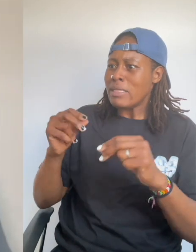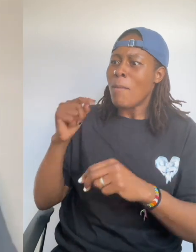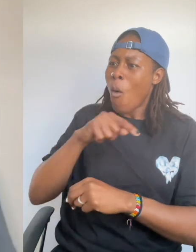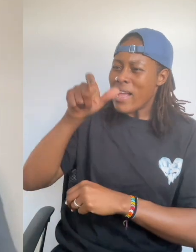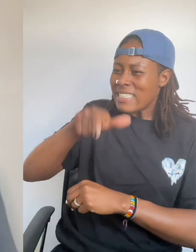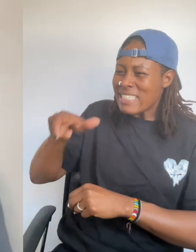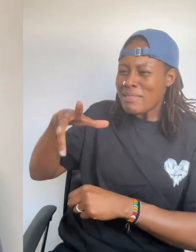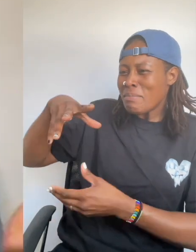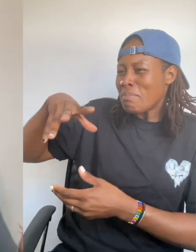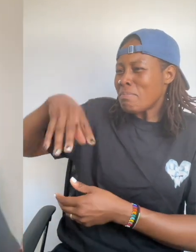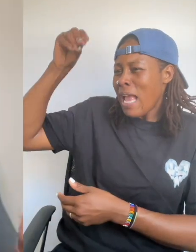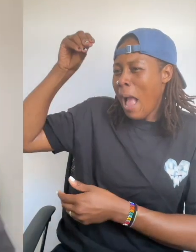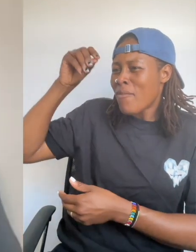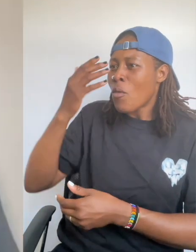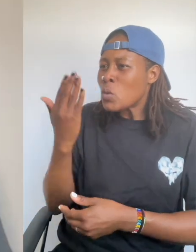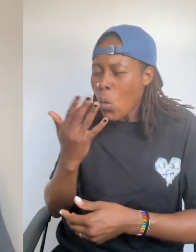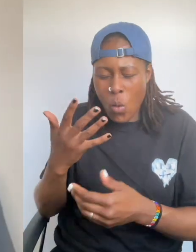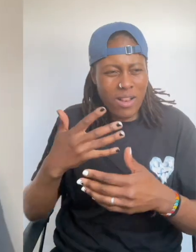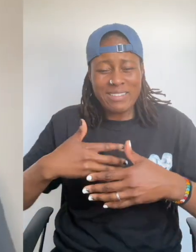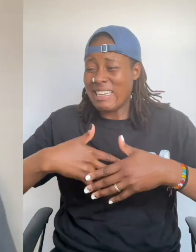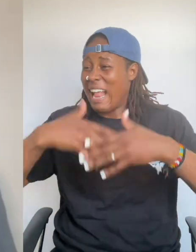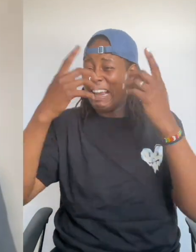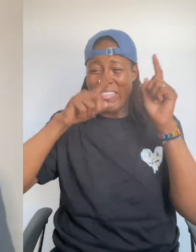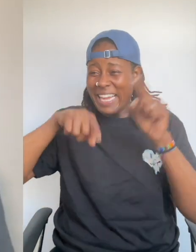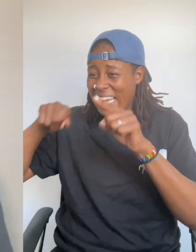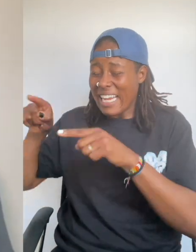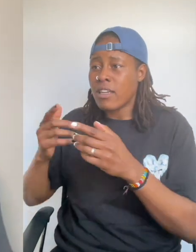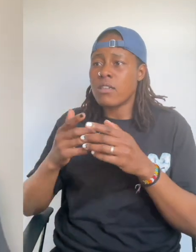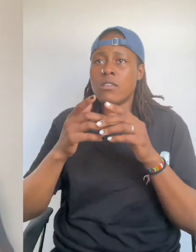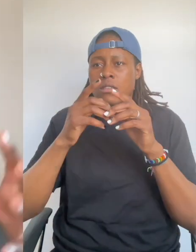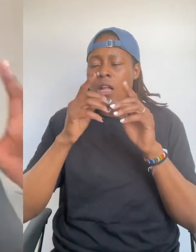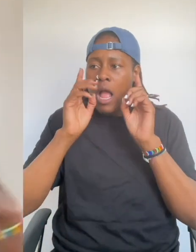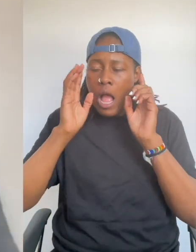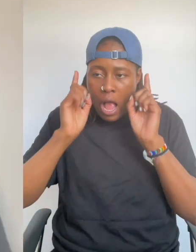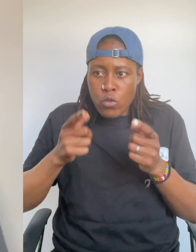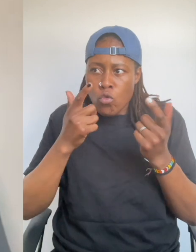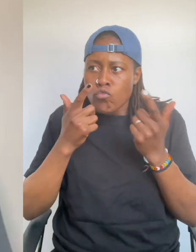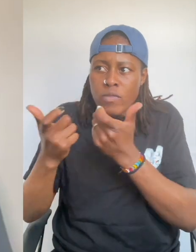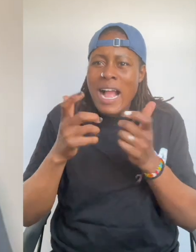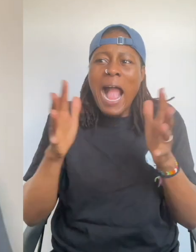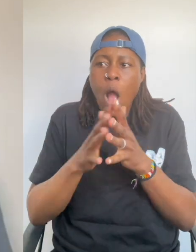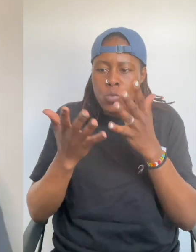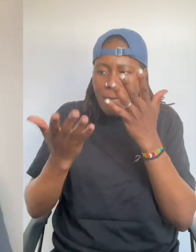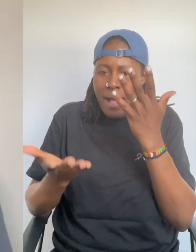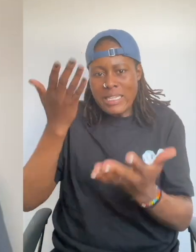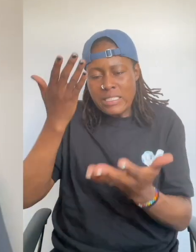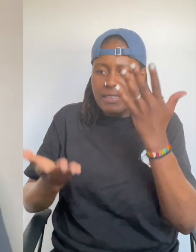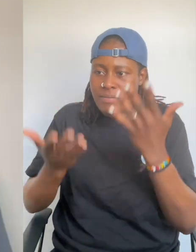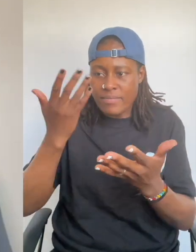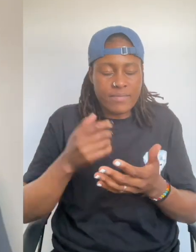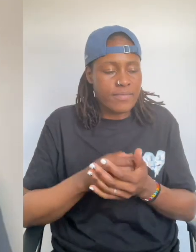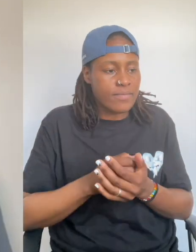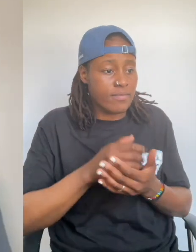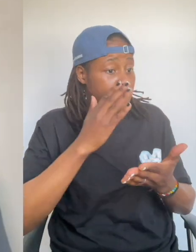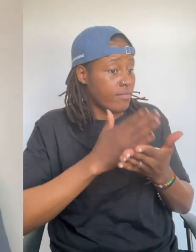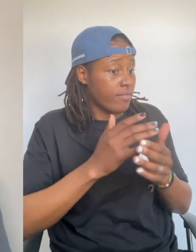grabbing the boys from school, anything. Like it's, you just got to find a way to balance everything, really. Absolutely.